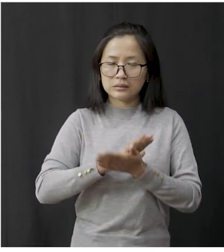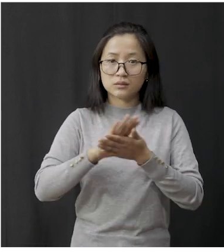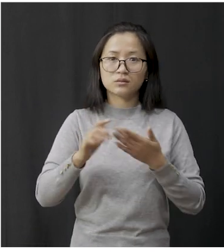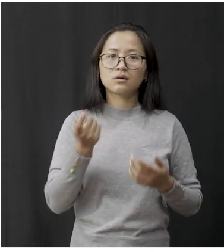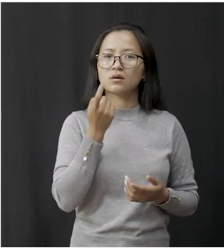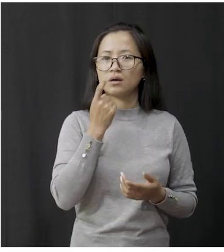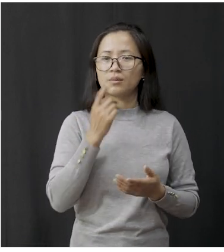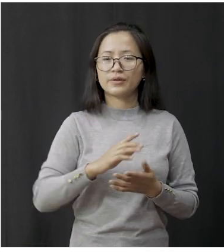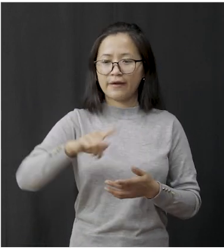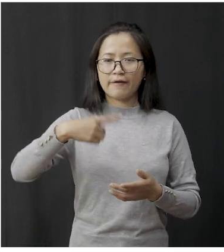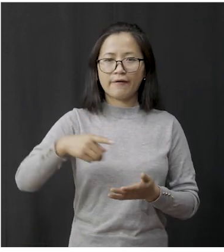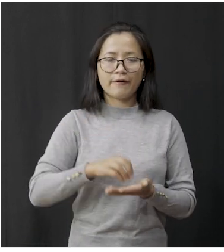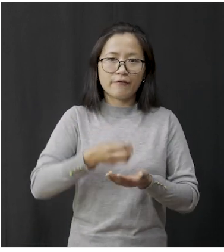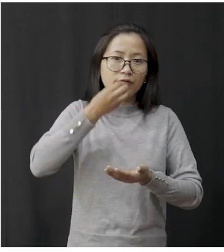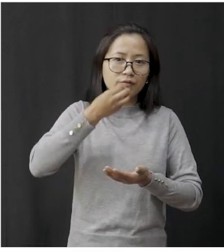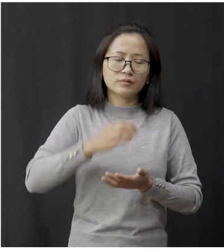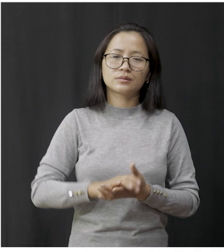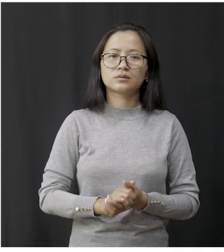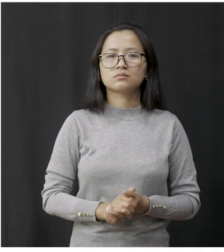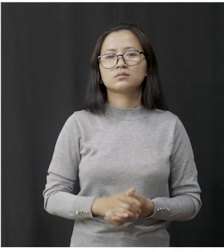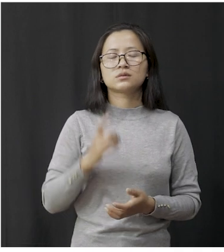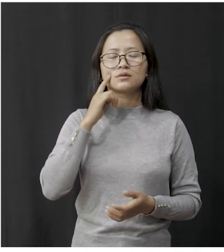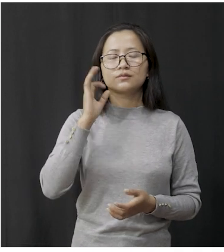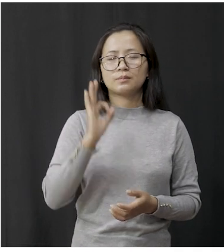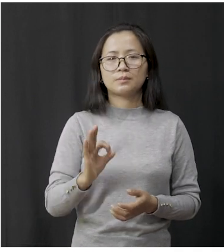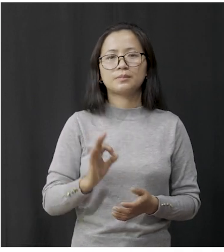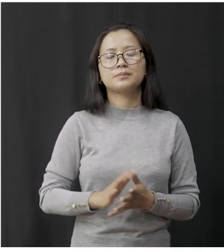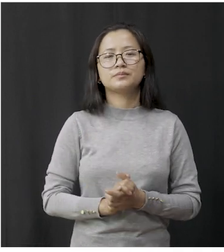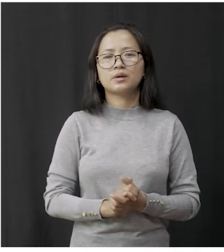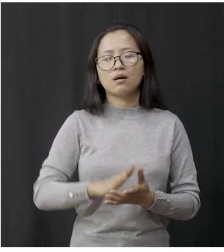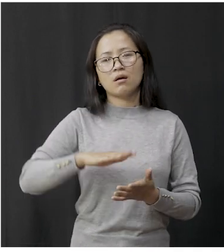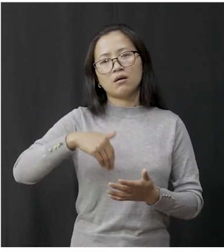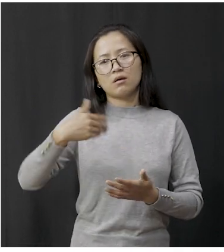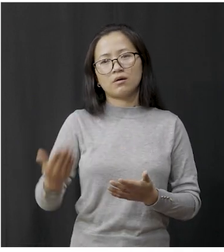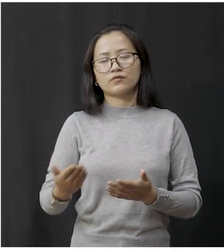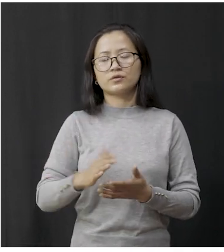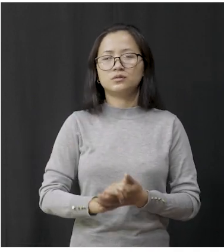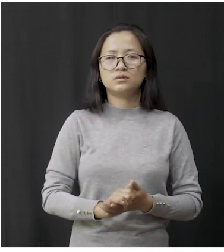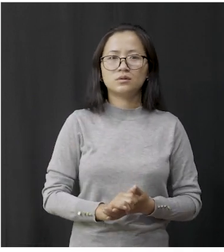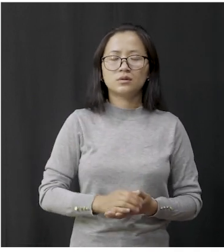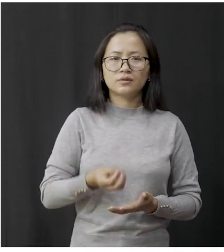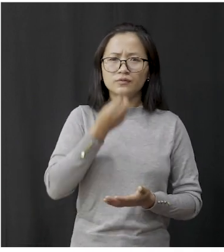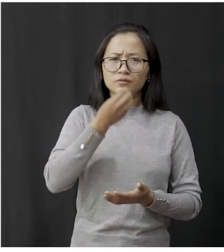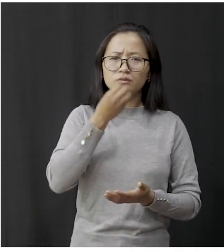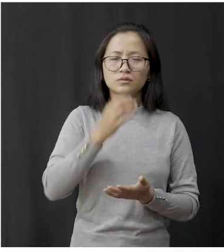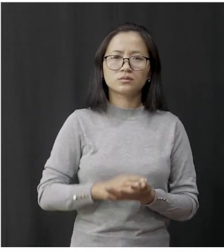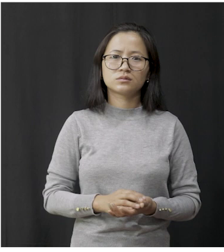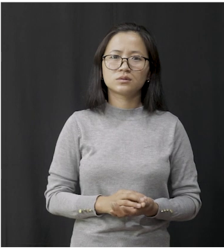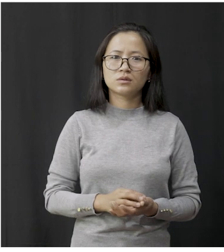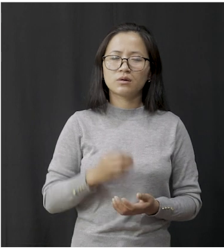meal? So students, it is very important because after meal, after food, if we